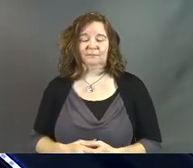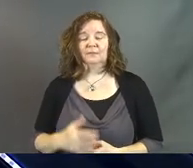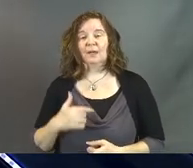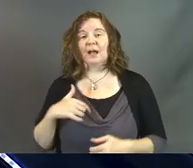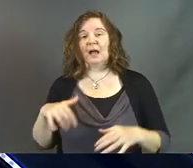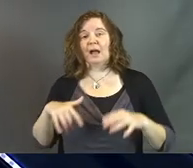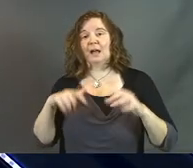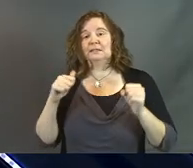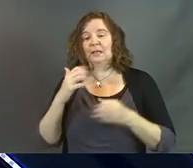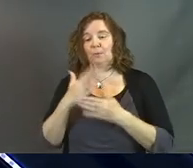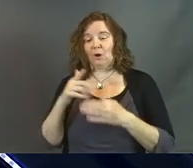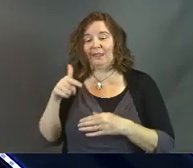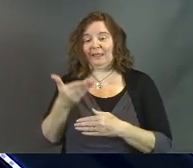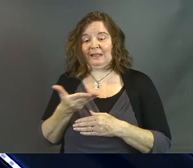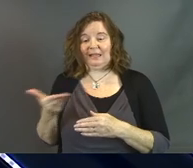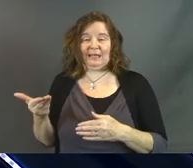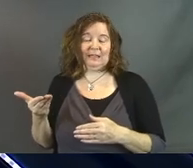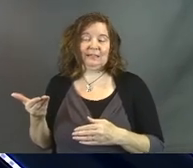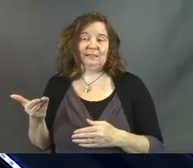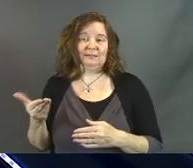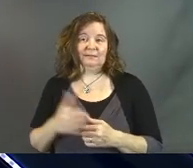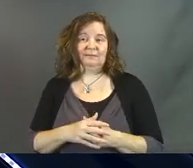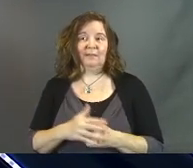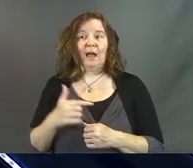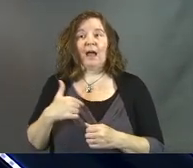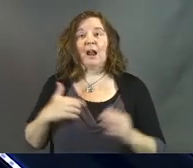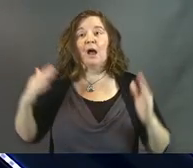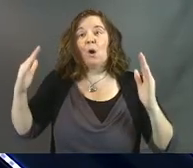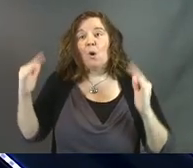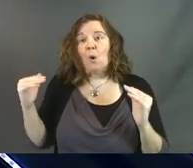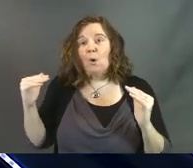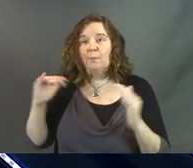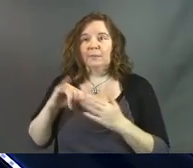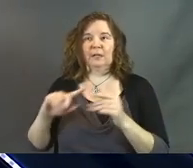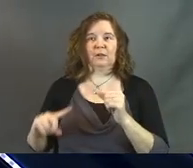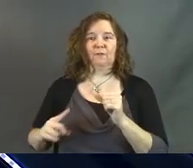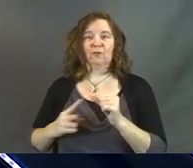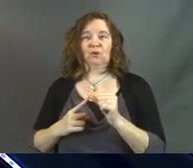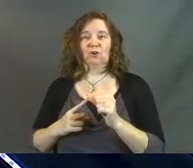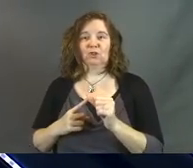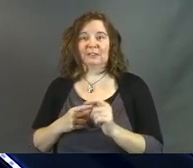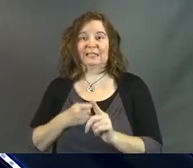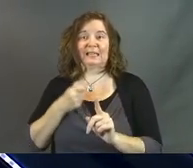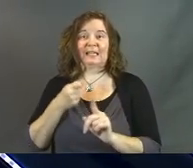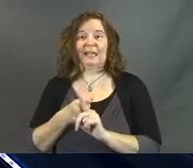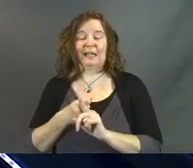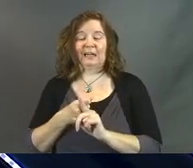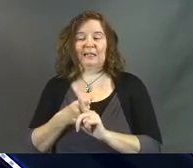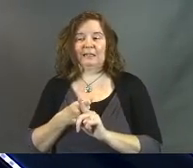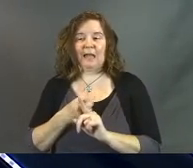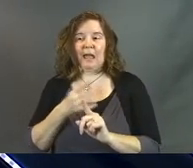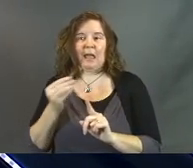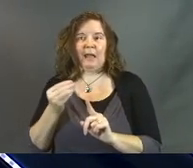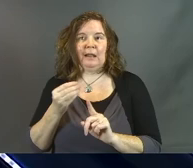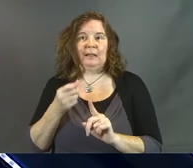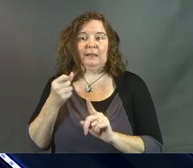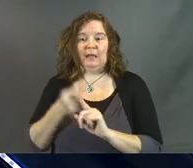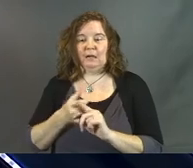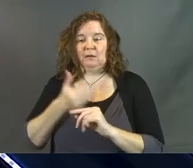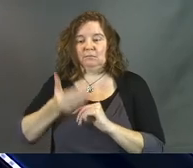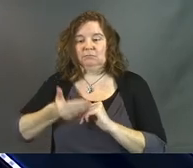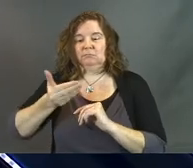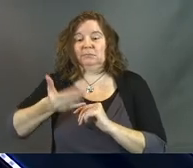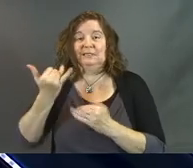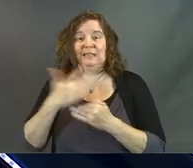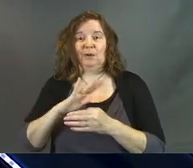I take part in this thing, and I hope that the first hit and the hit I'm